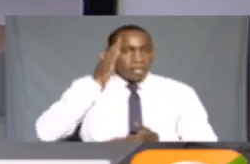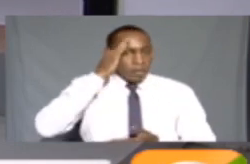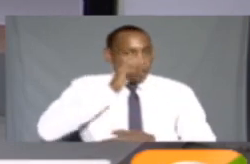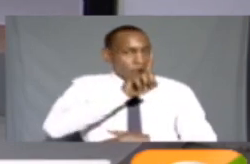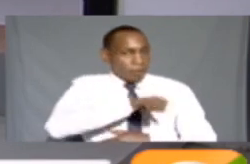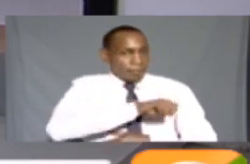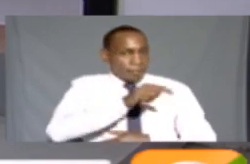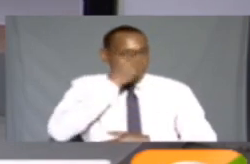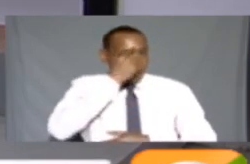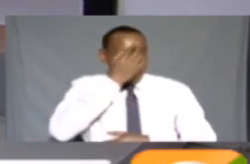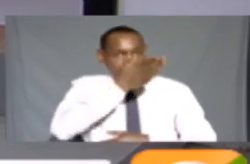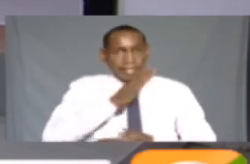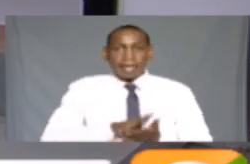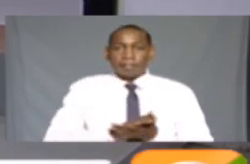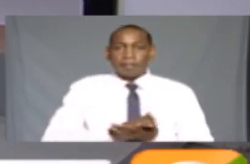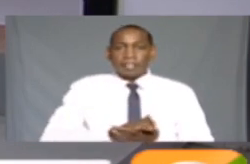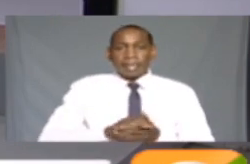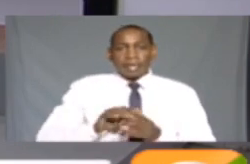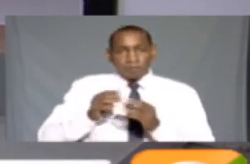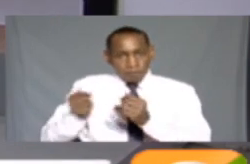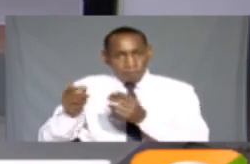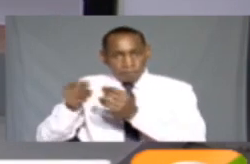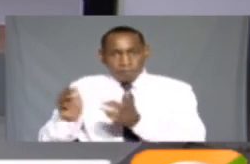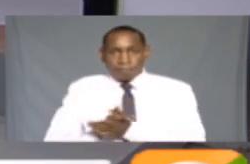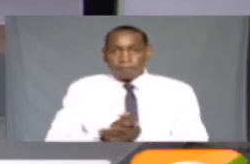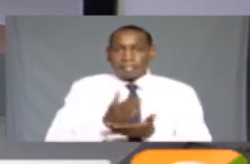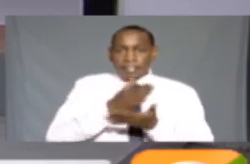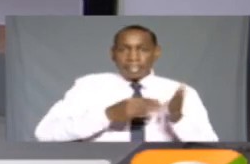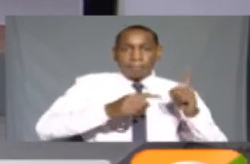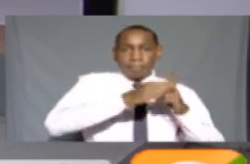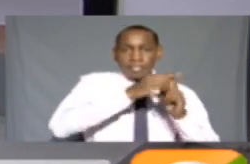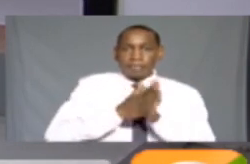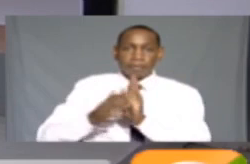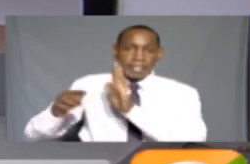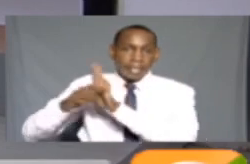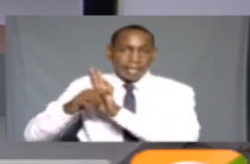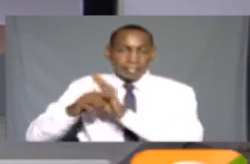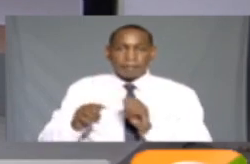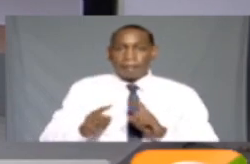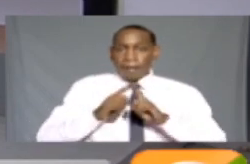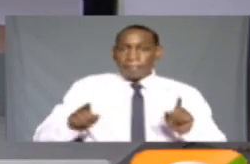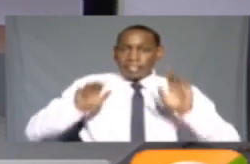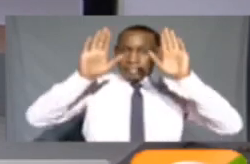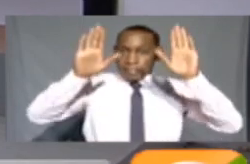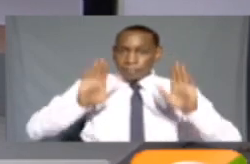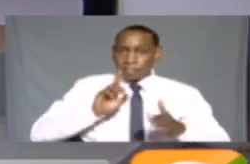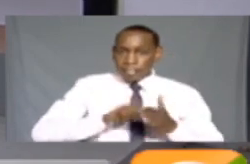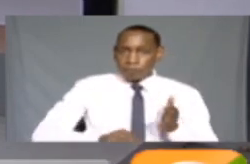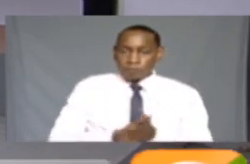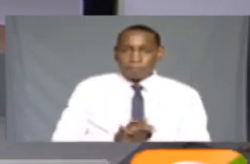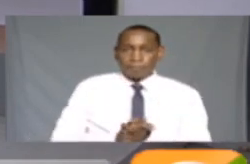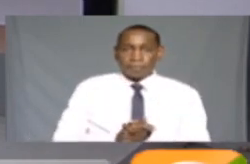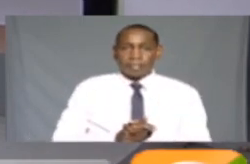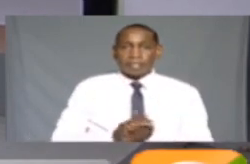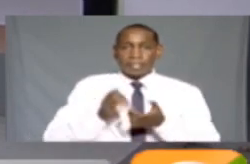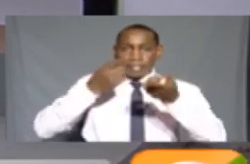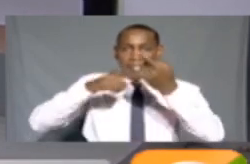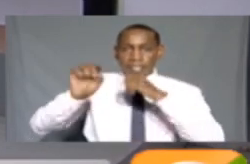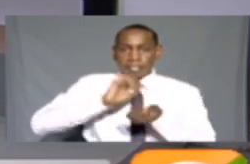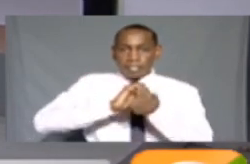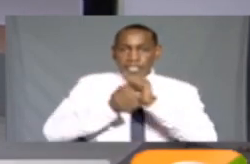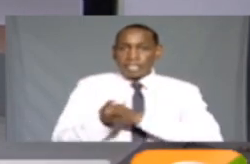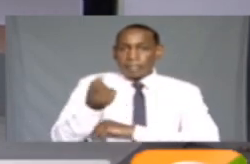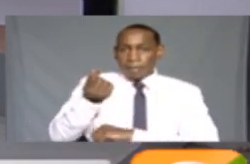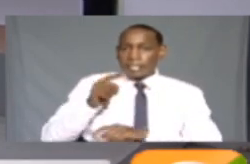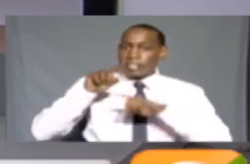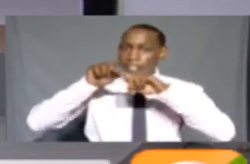India and will be doing this. So these are some of the pros and cons of it. But at the heart of it, the success of demonetization in the country